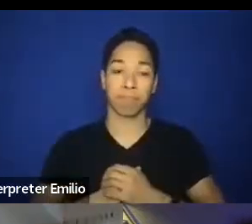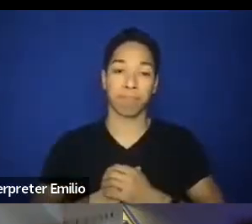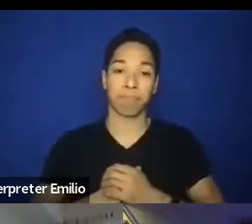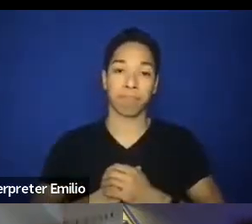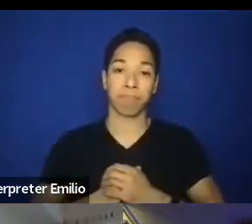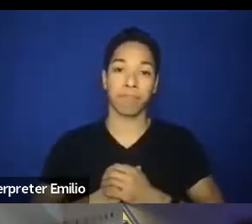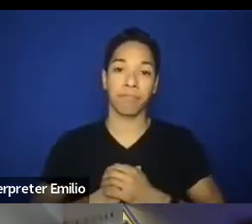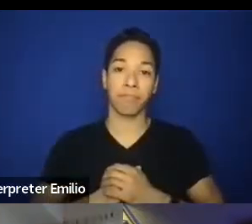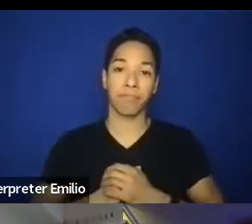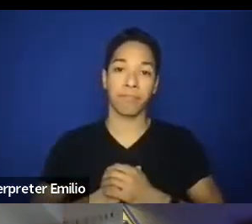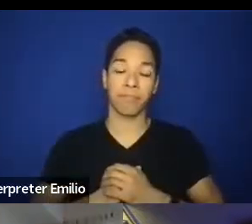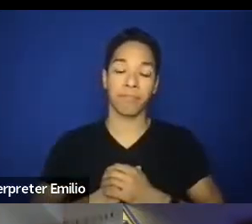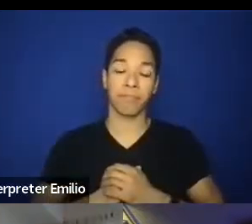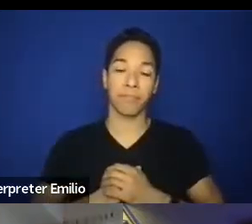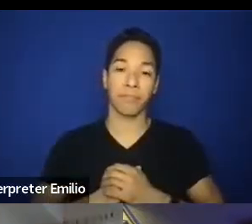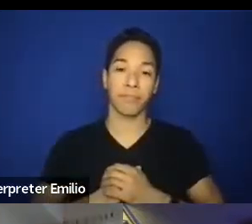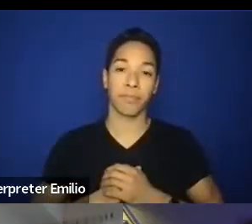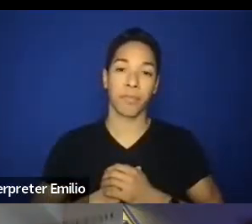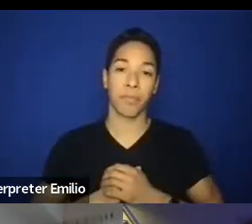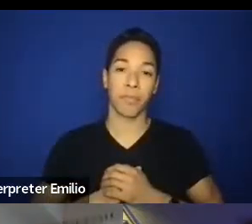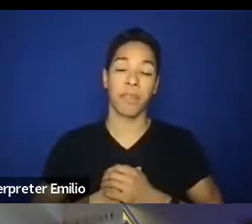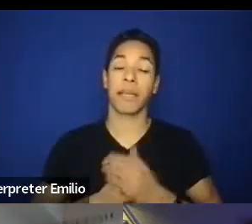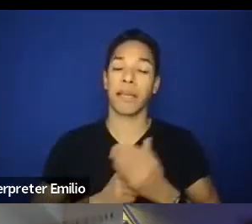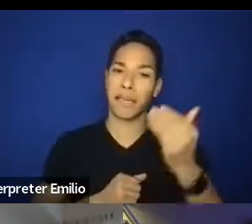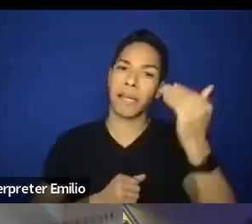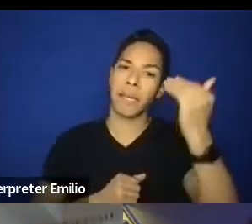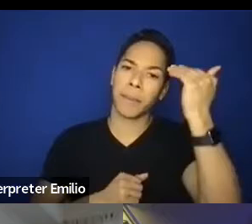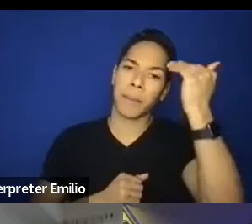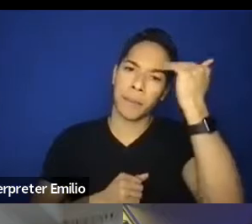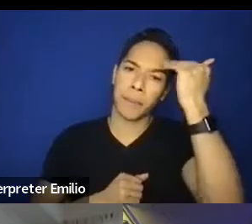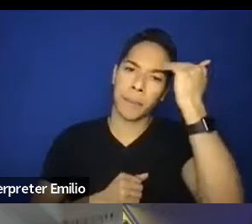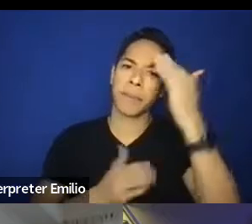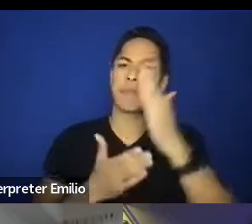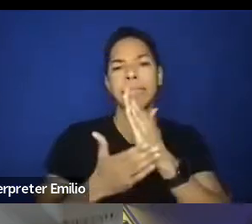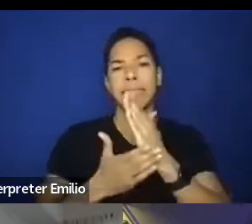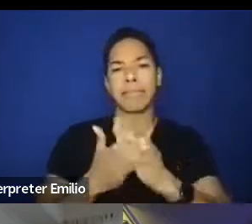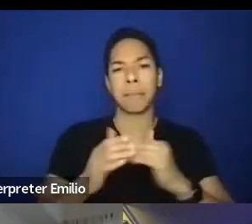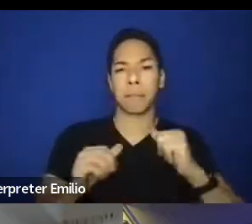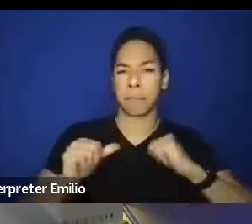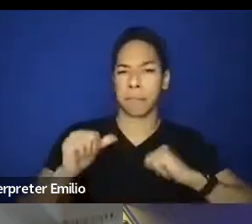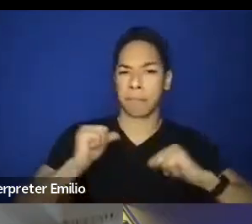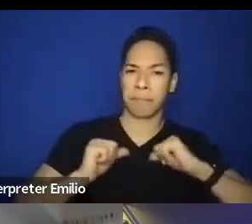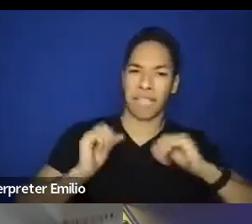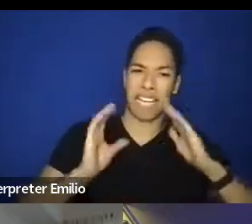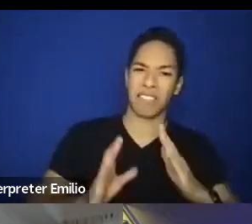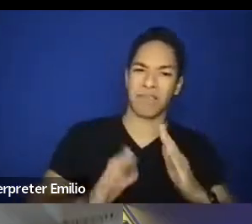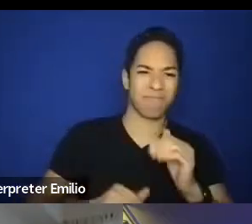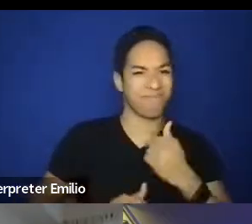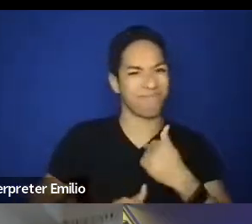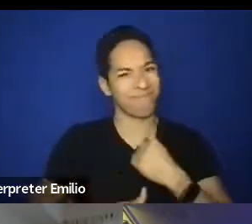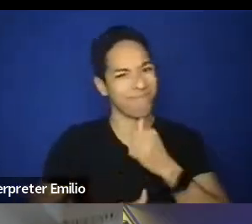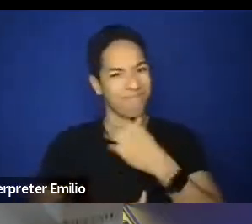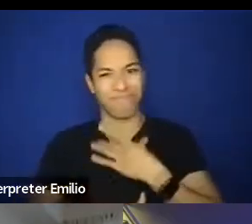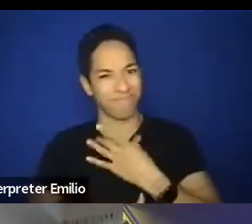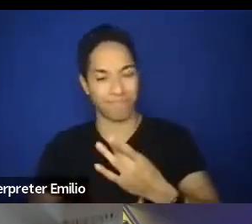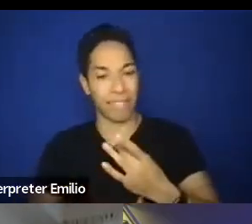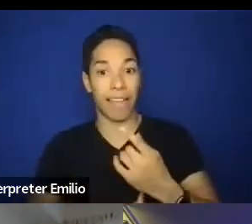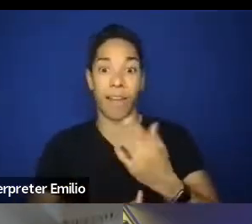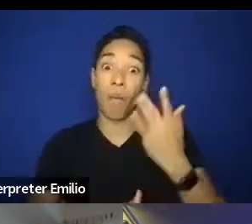like in terms of, I know some actors say I don't like it because I have to edit